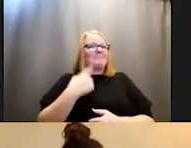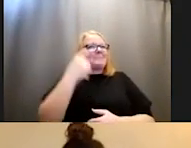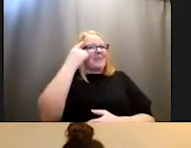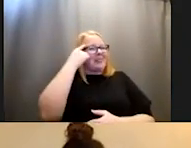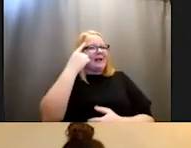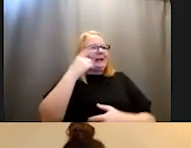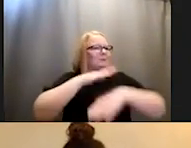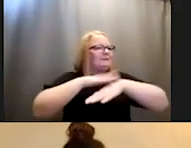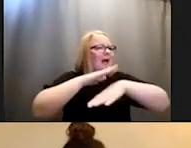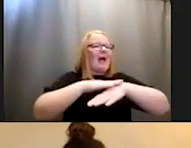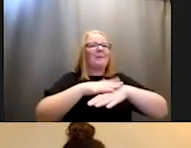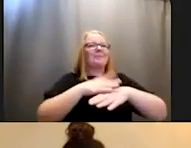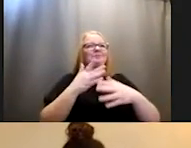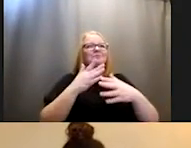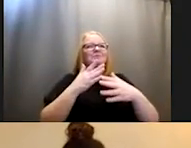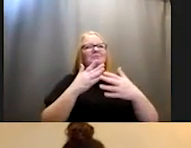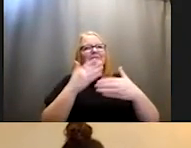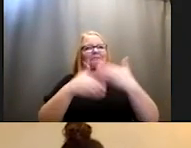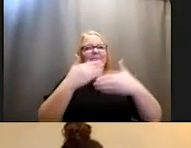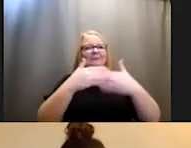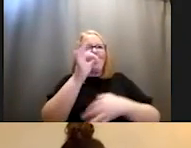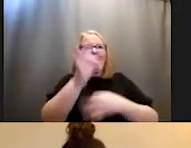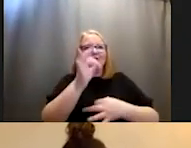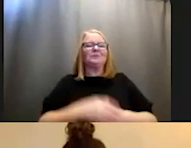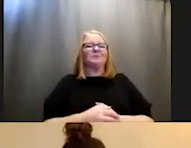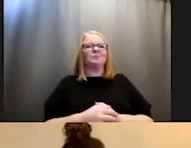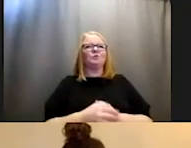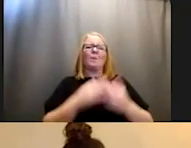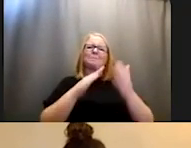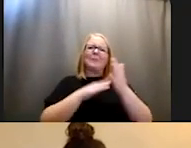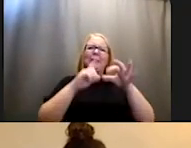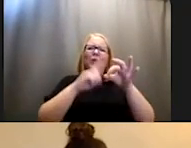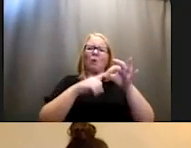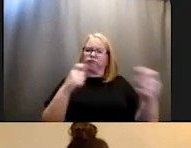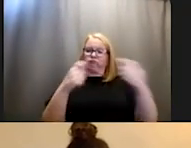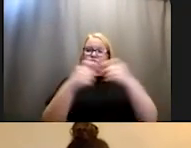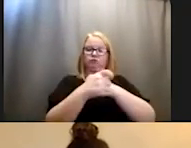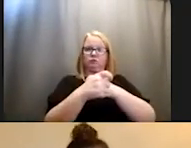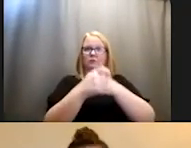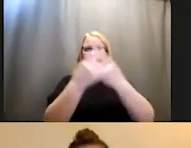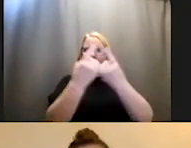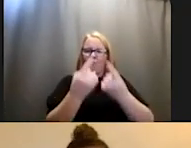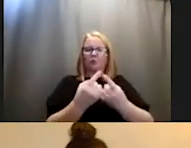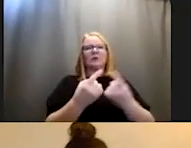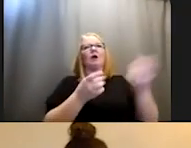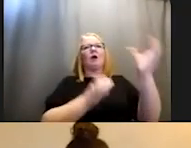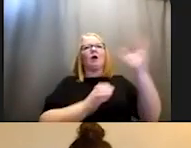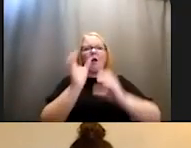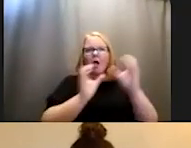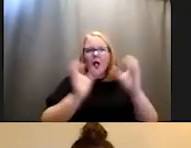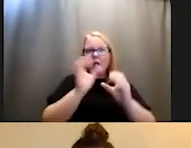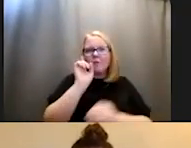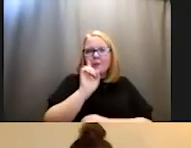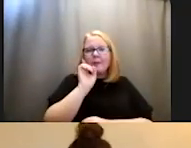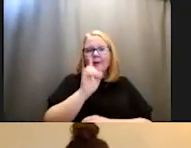the cosmetics line, Mary Quant, transformed the kind of products and the range of colours that was available for women,